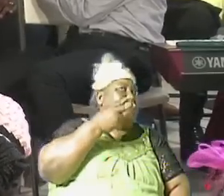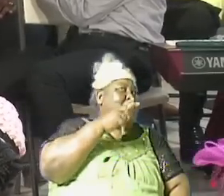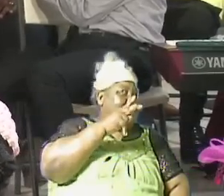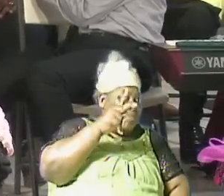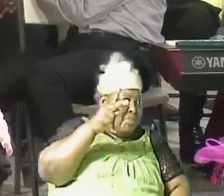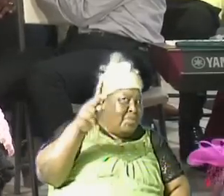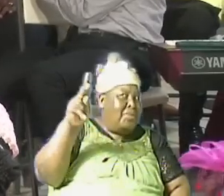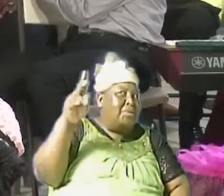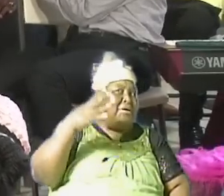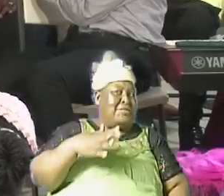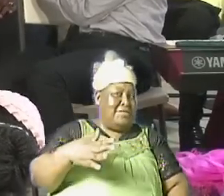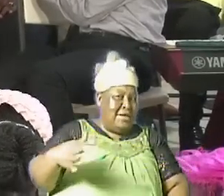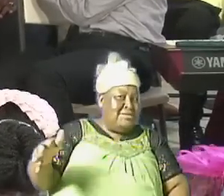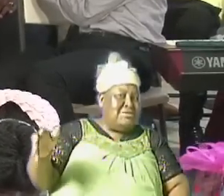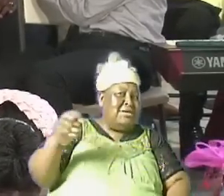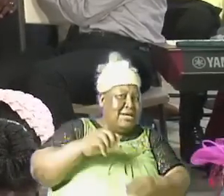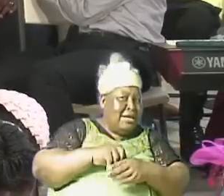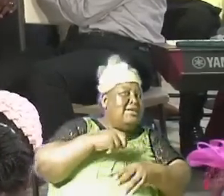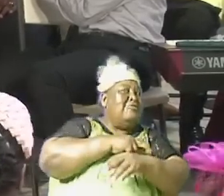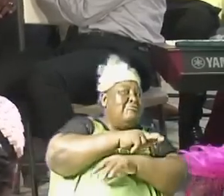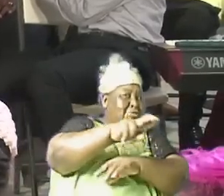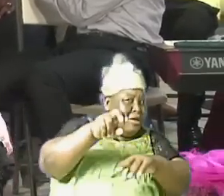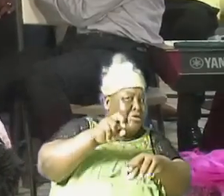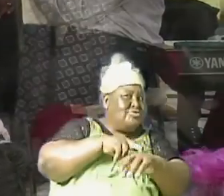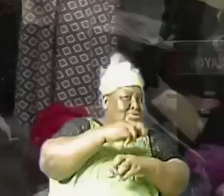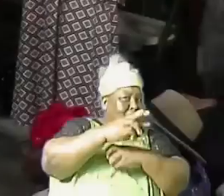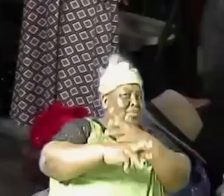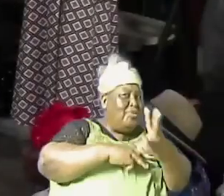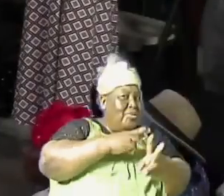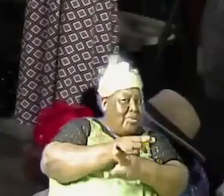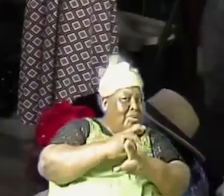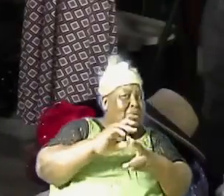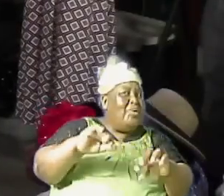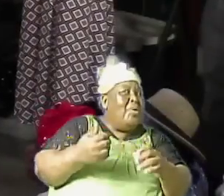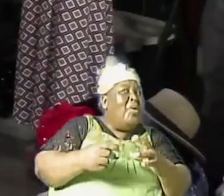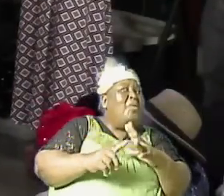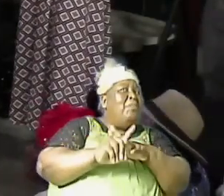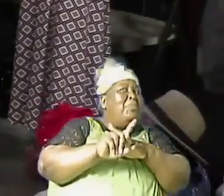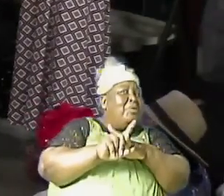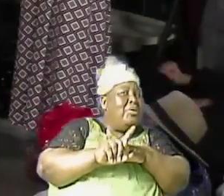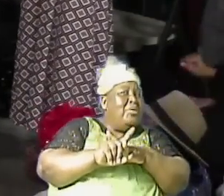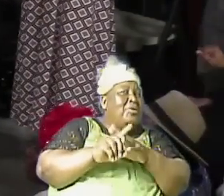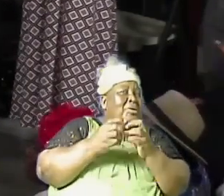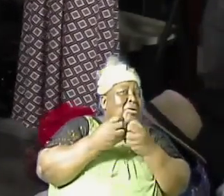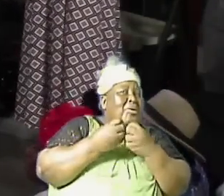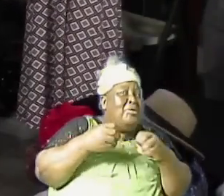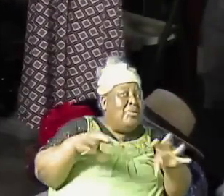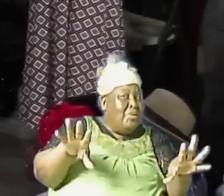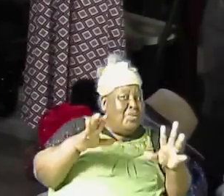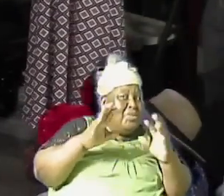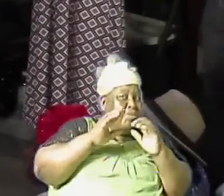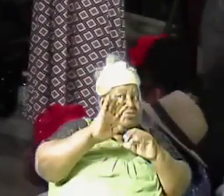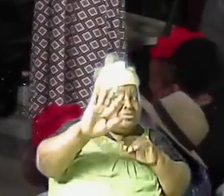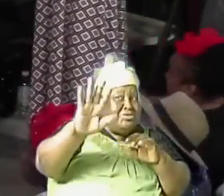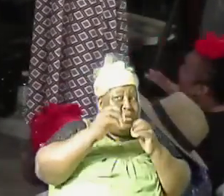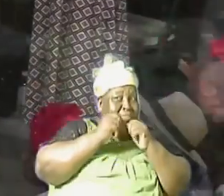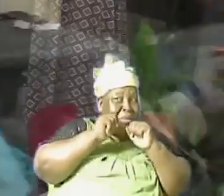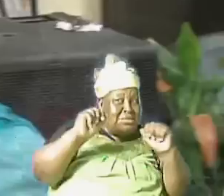at things in the natural, how it appears, you're going to lose your